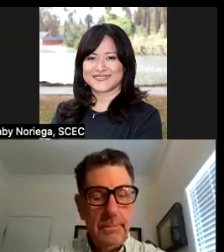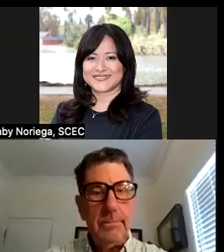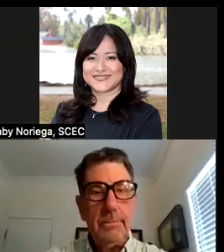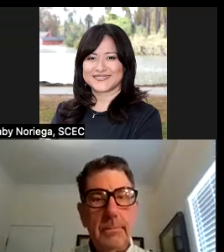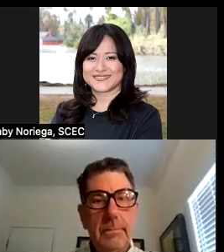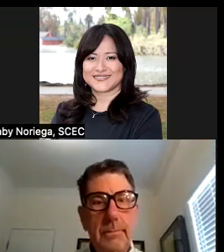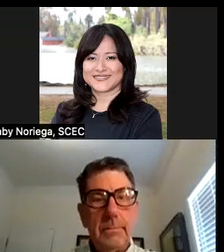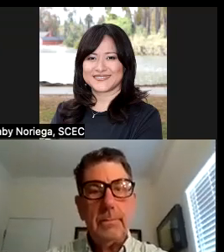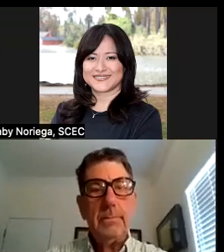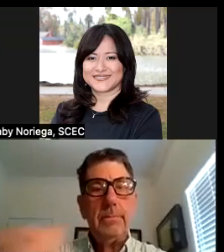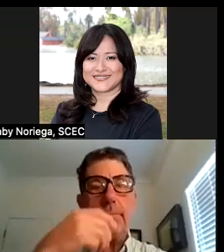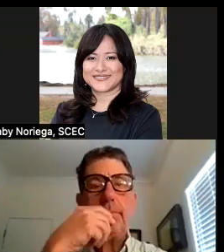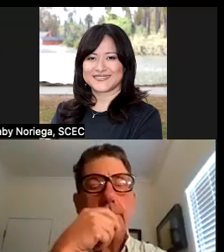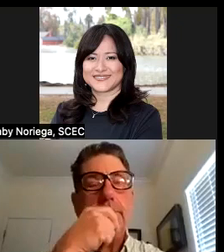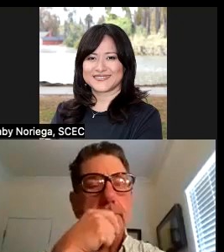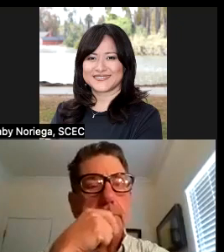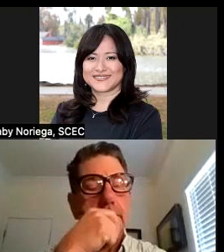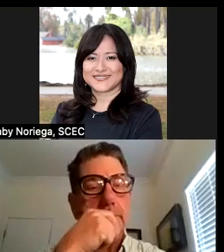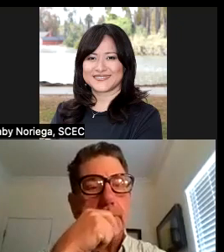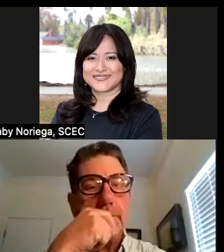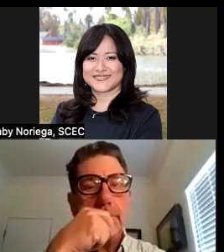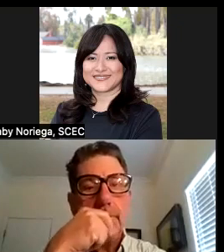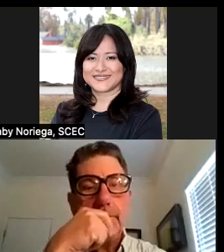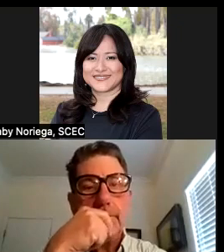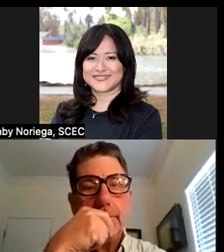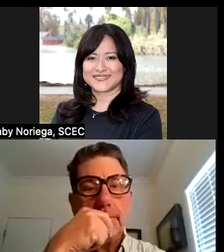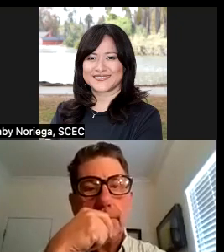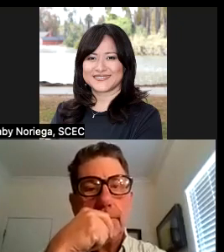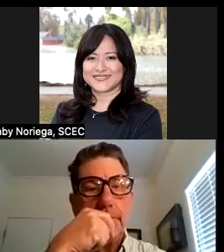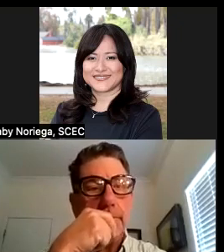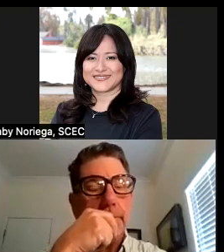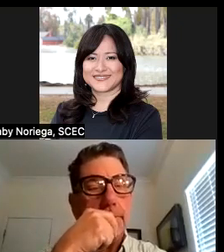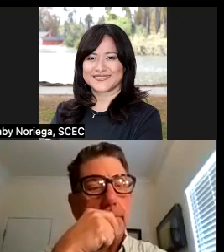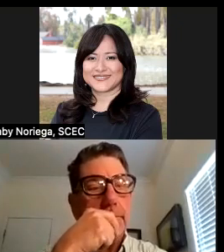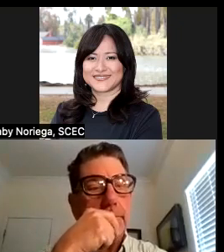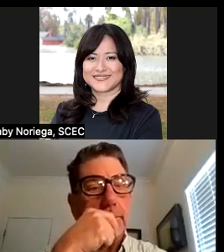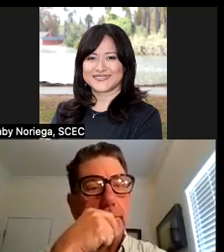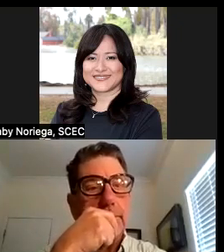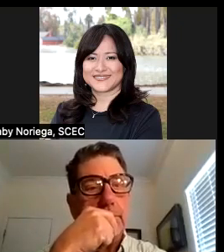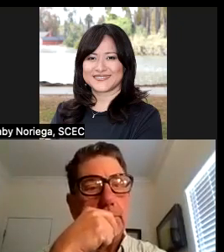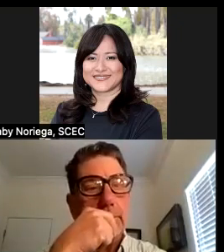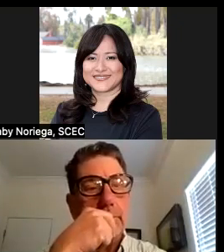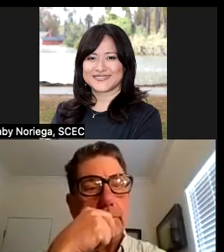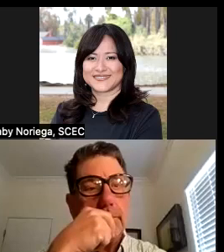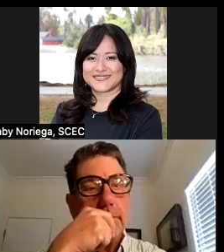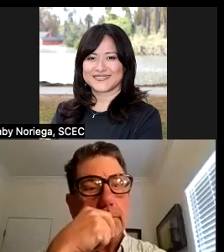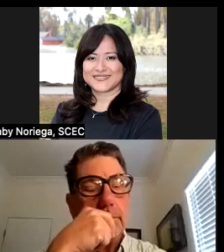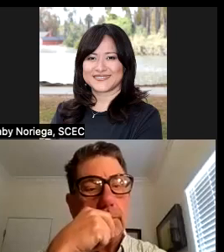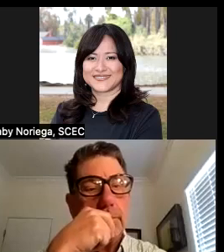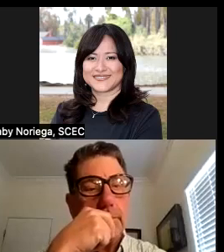warning system. In fact, when I get off this call, I will be I'm a member of NOAA's